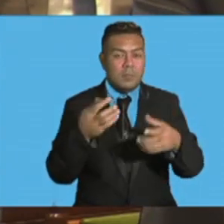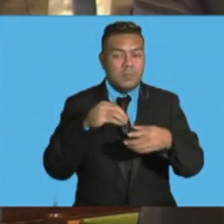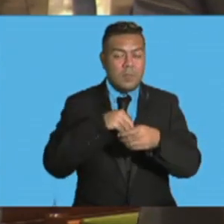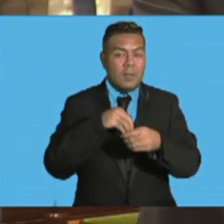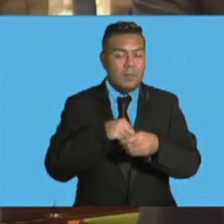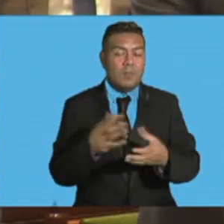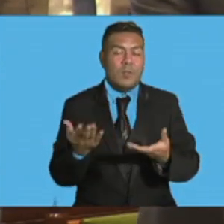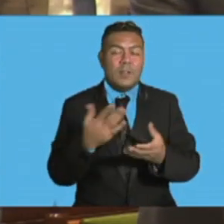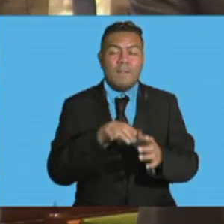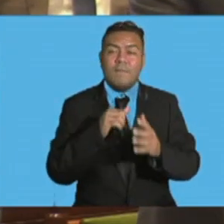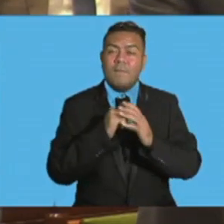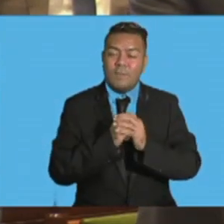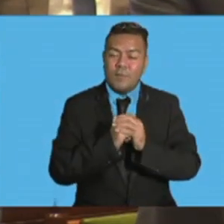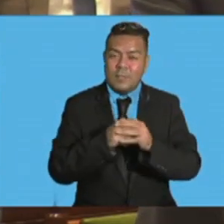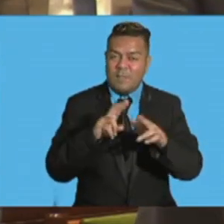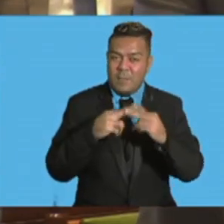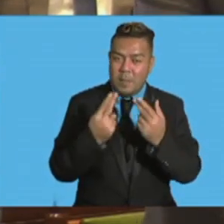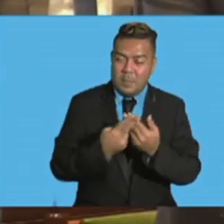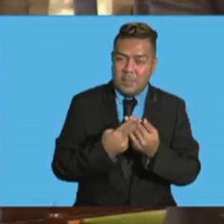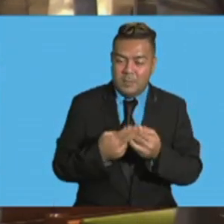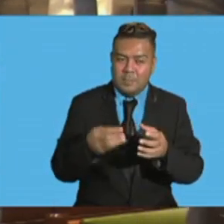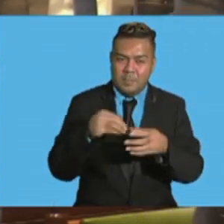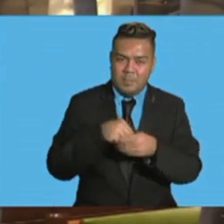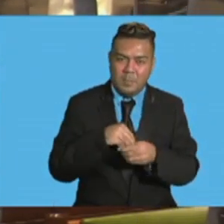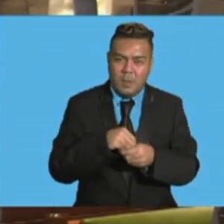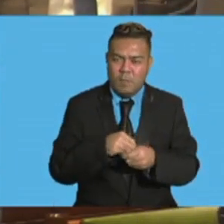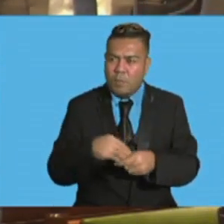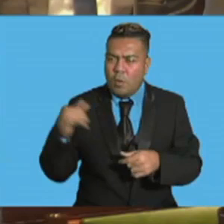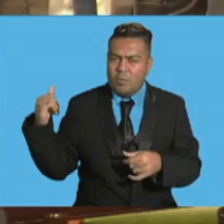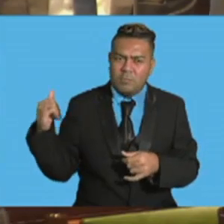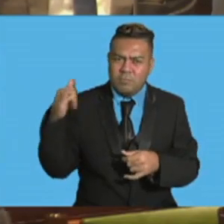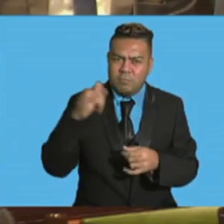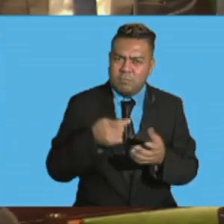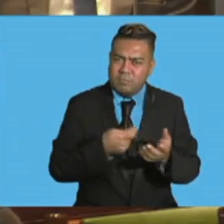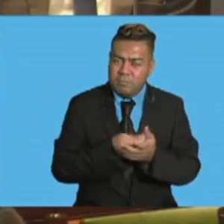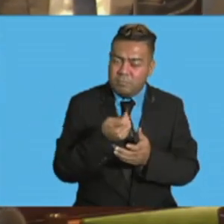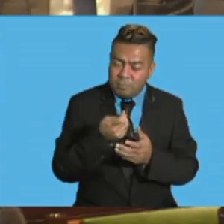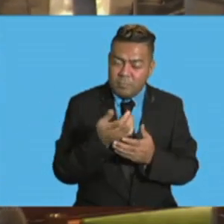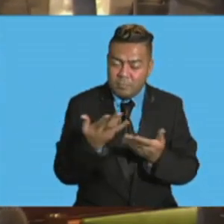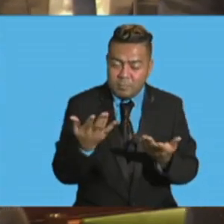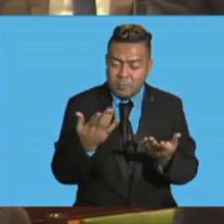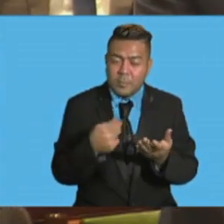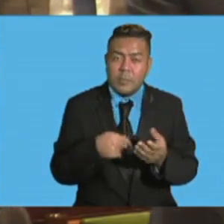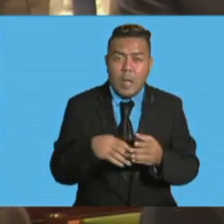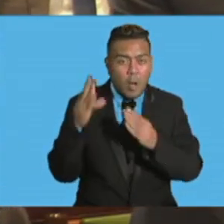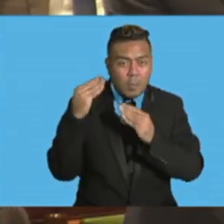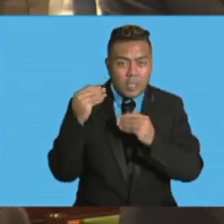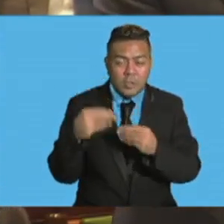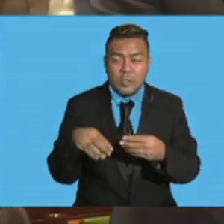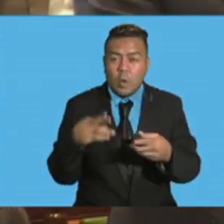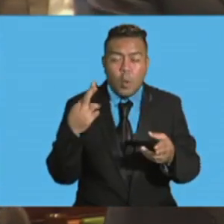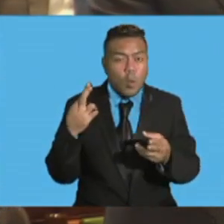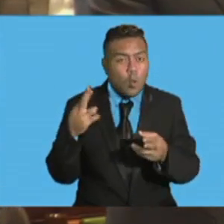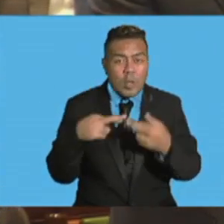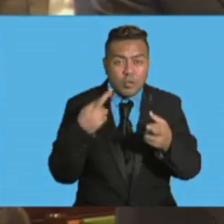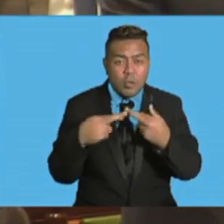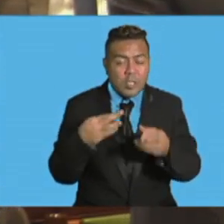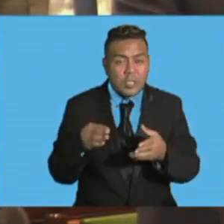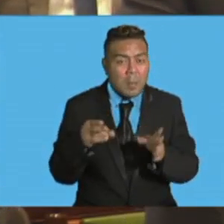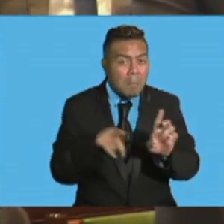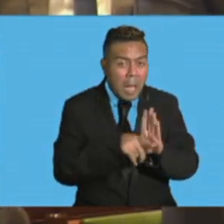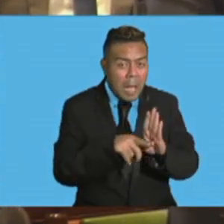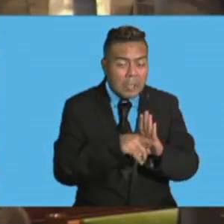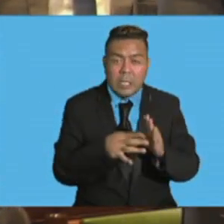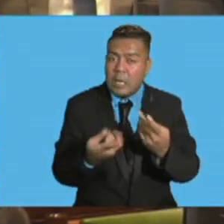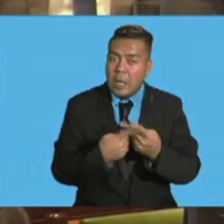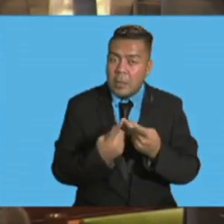families and friends over to Fiji. There's a lot of spending on airfares, accommodation, transportation, spending at restaurants, bars, sightseeing, and